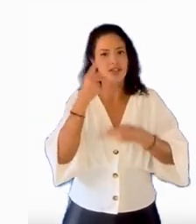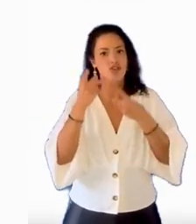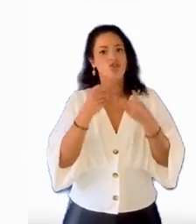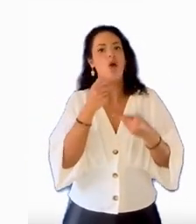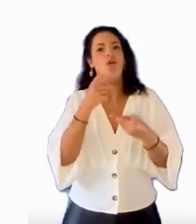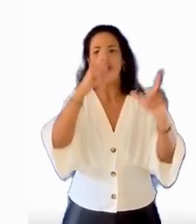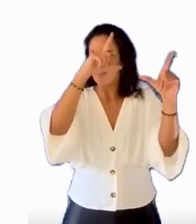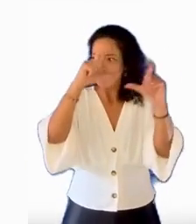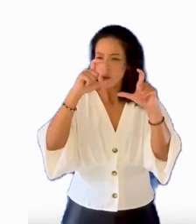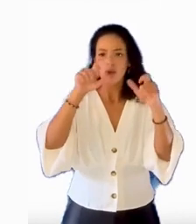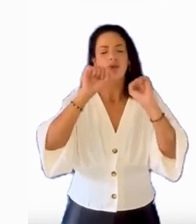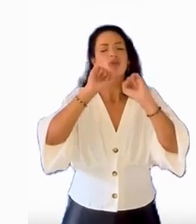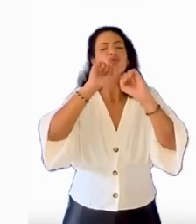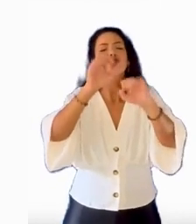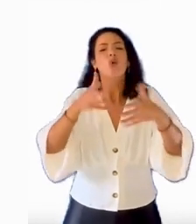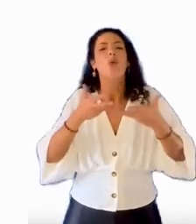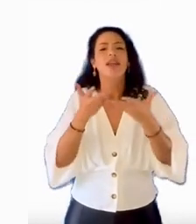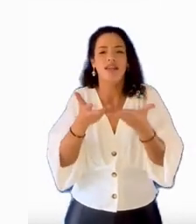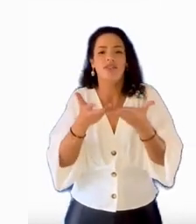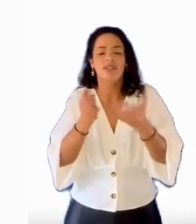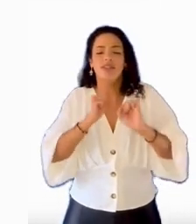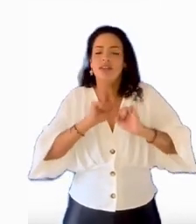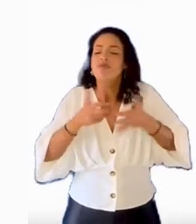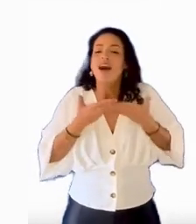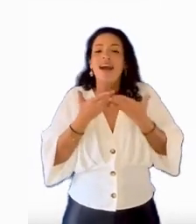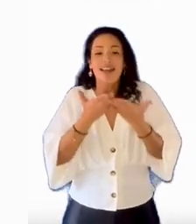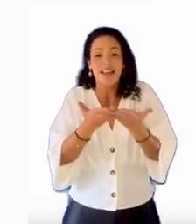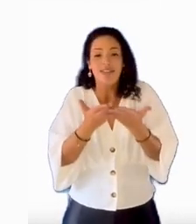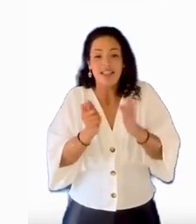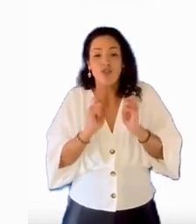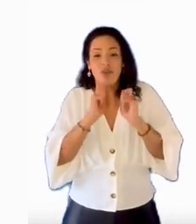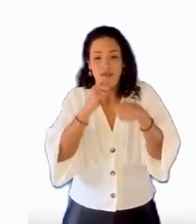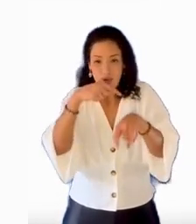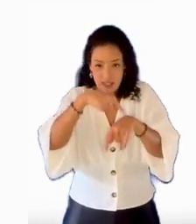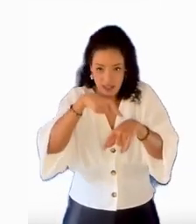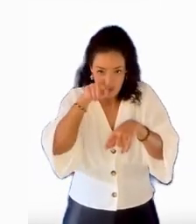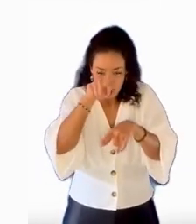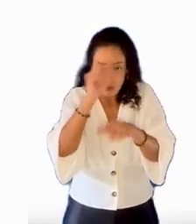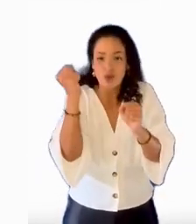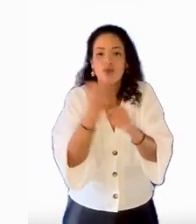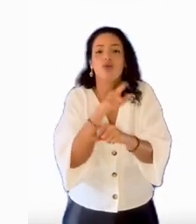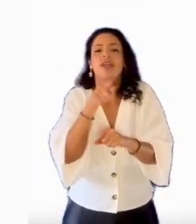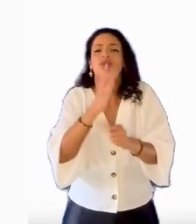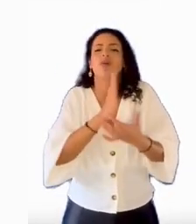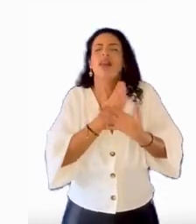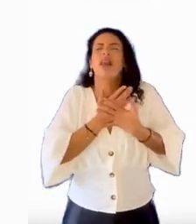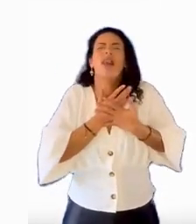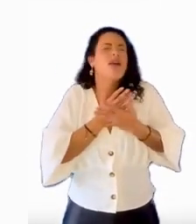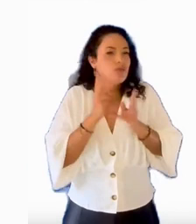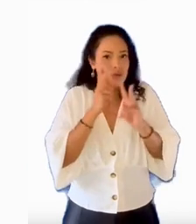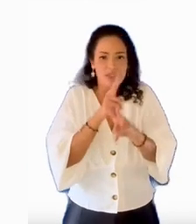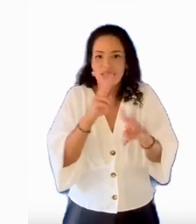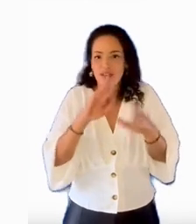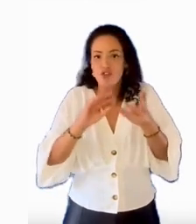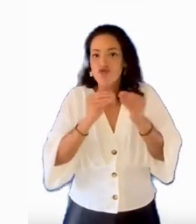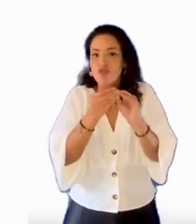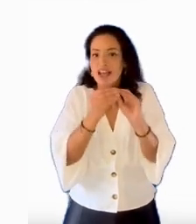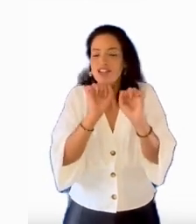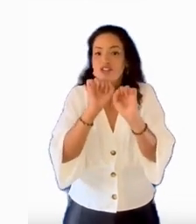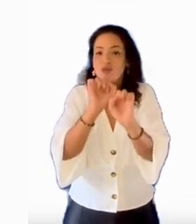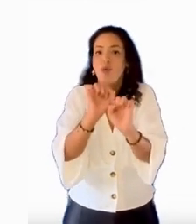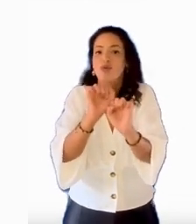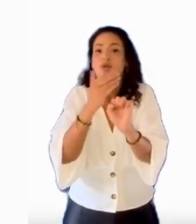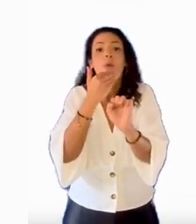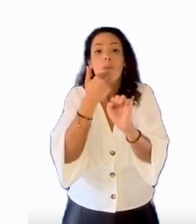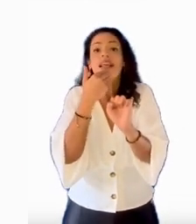your gift of reconnection to give, and my gift to offer you the time to do this. We would love to see your creations, so please feel free to share